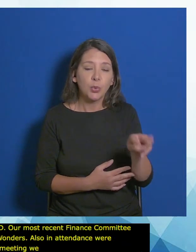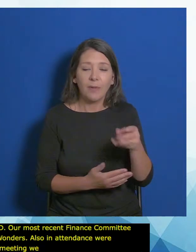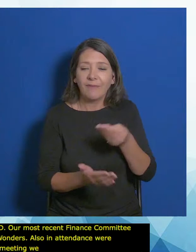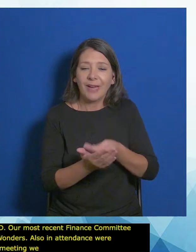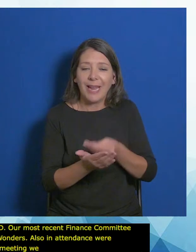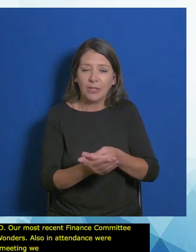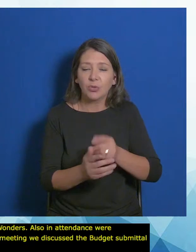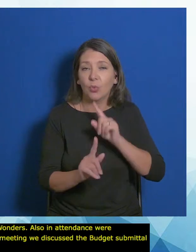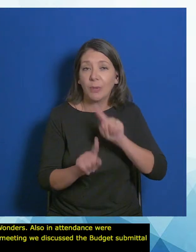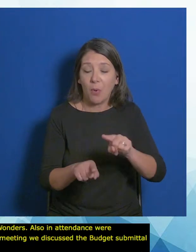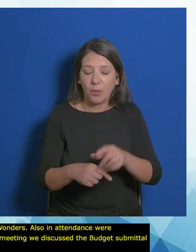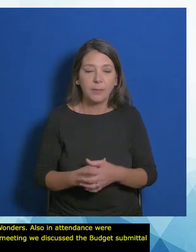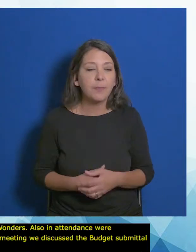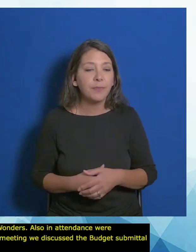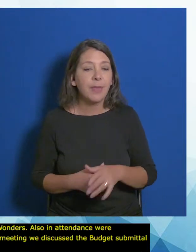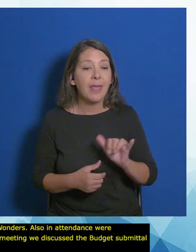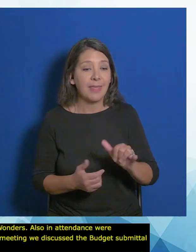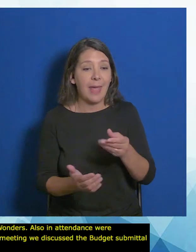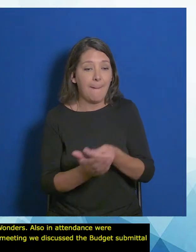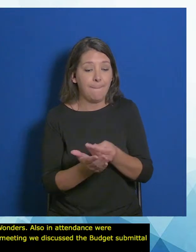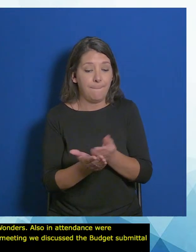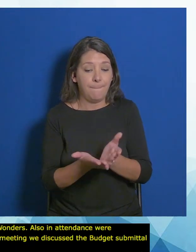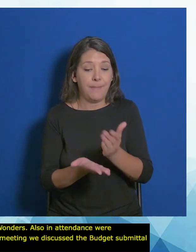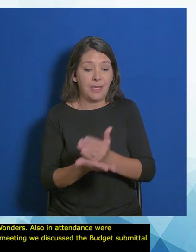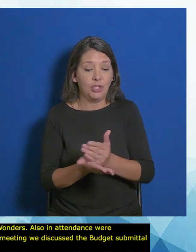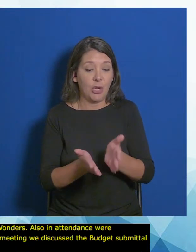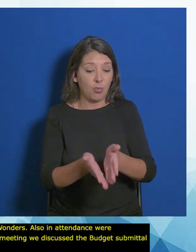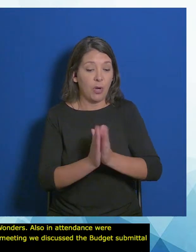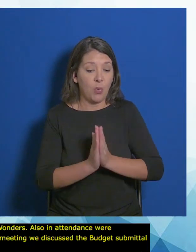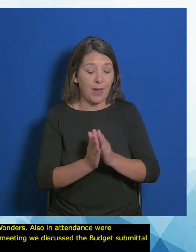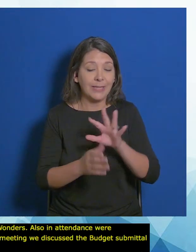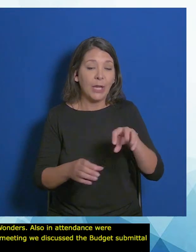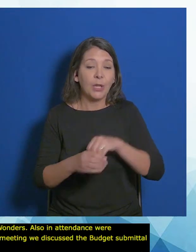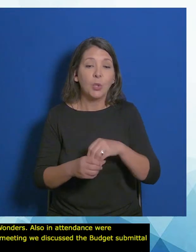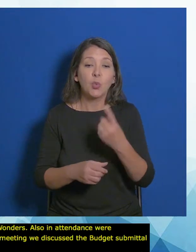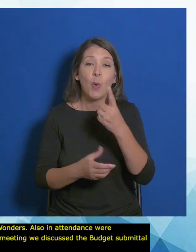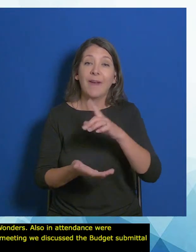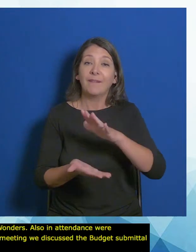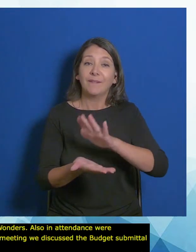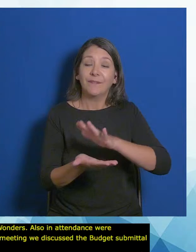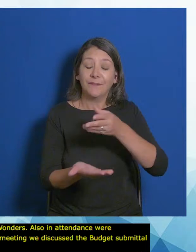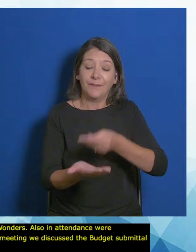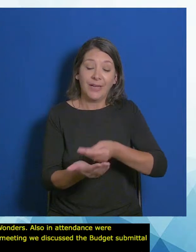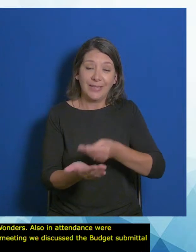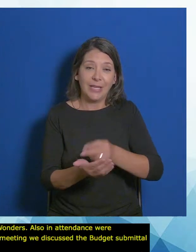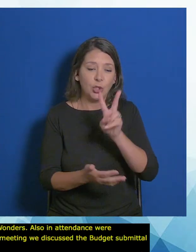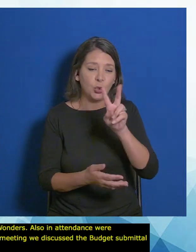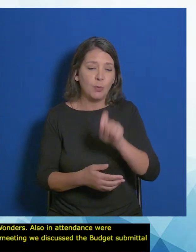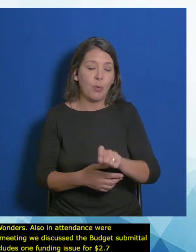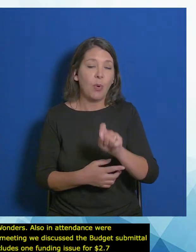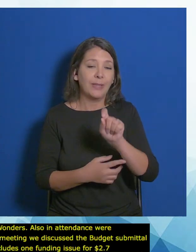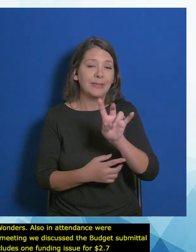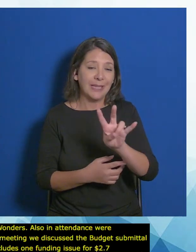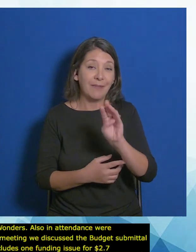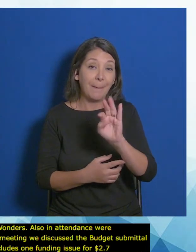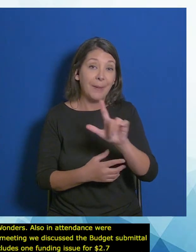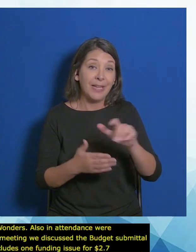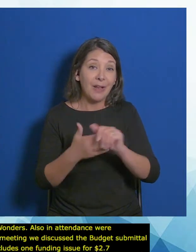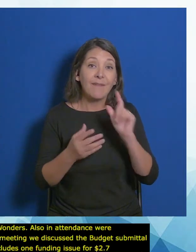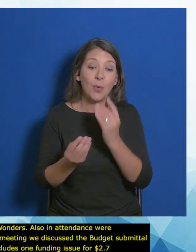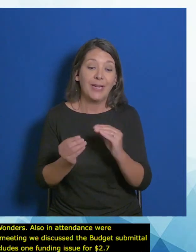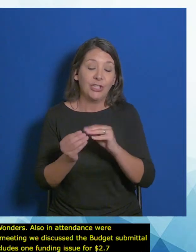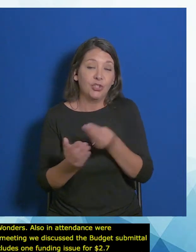reports. Our budget request includes one funding issue of $2.7 million for additional funds